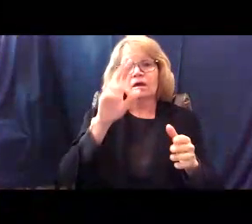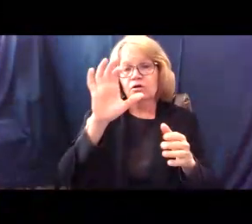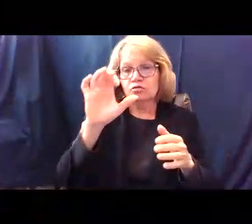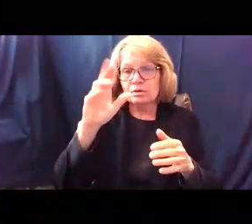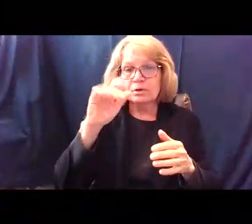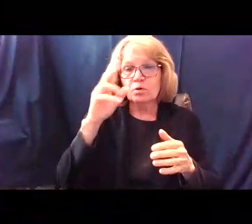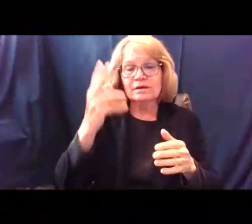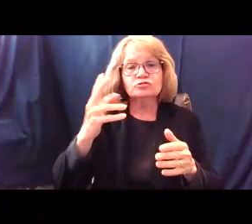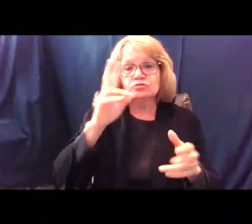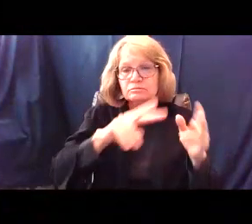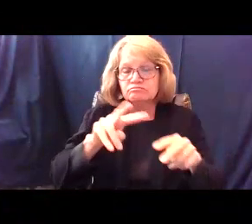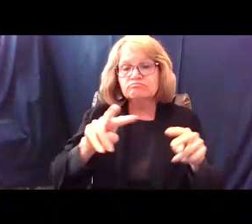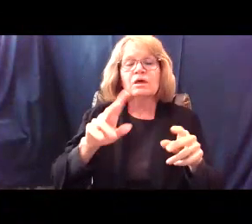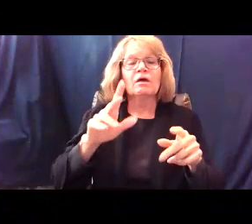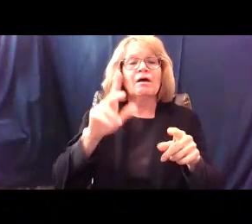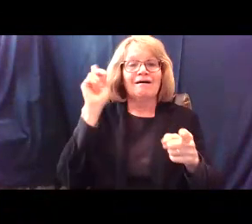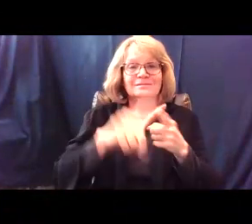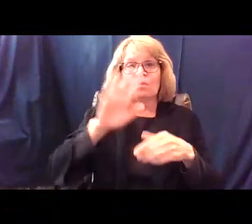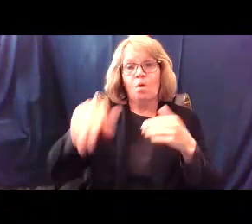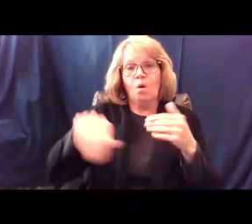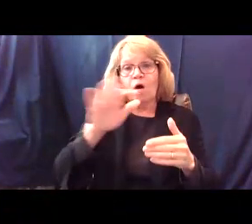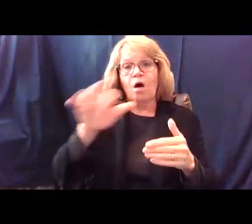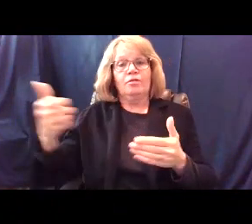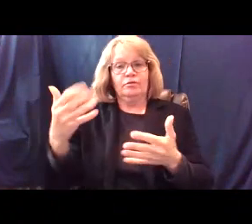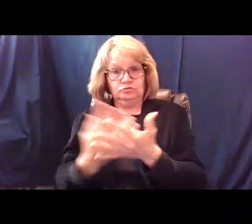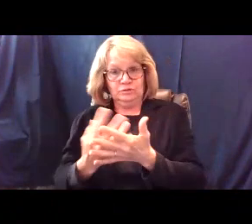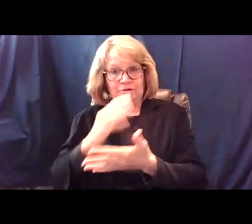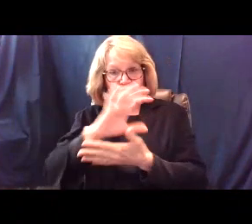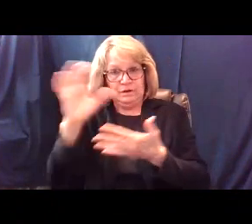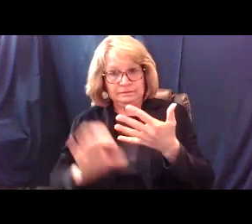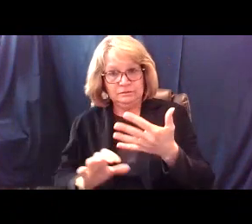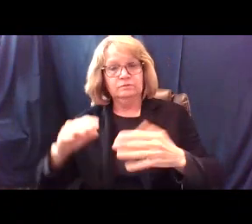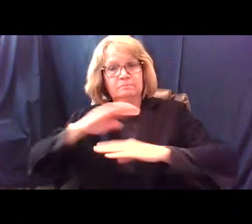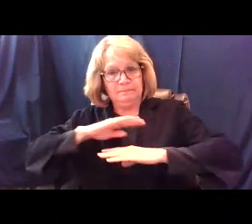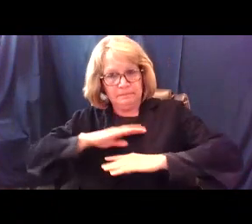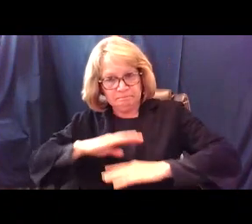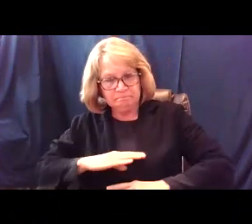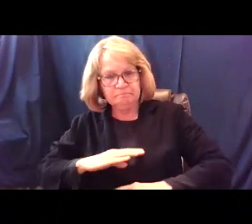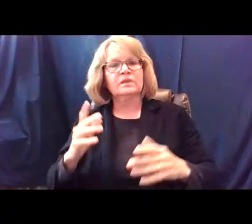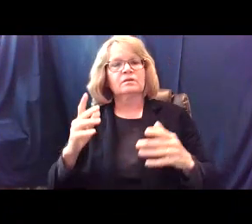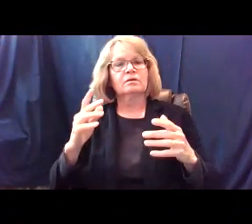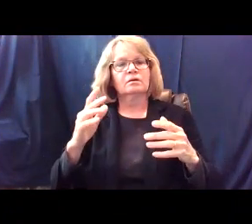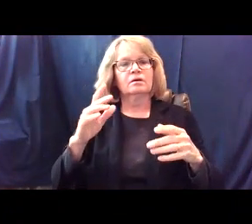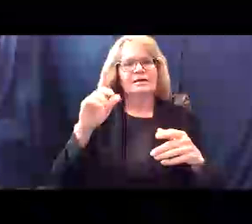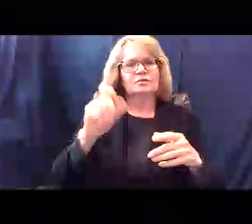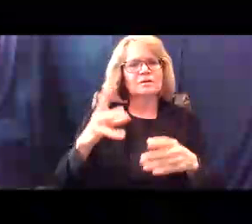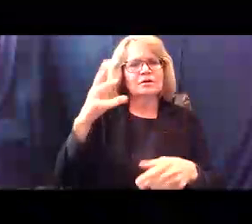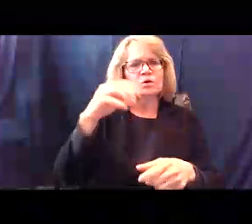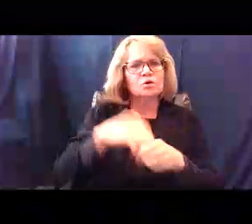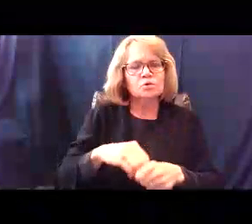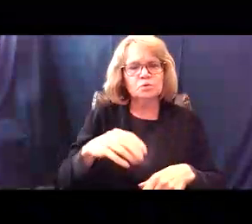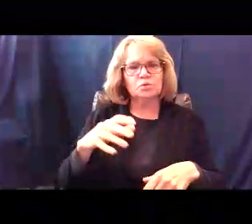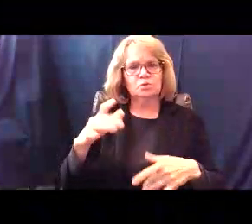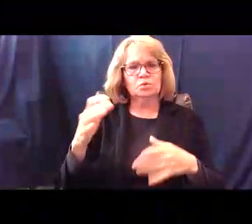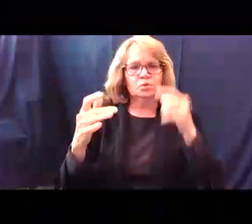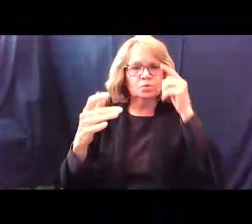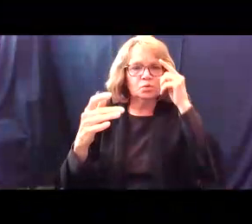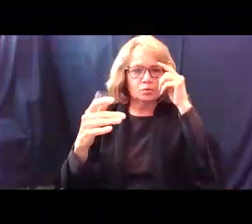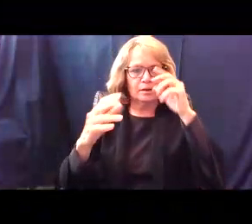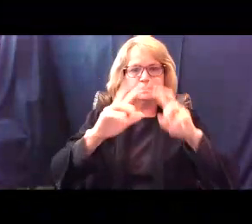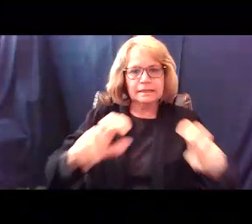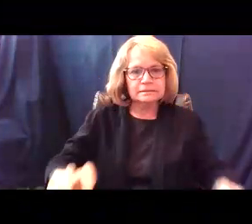met. And they should conduct an individualized assessment that includes circumstances that surround criminal conduct,